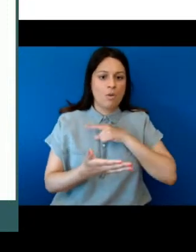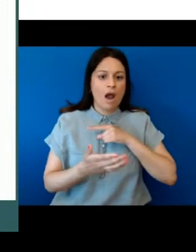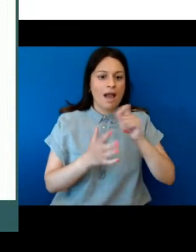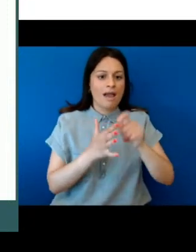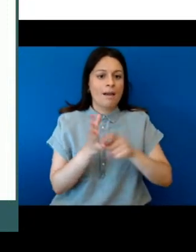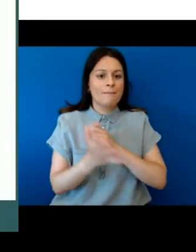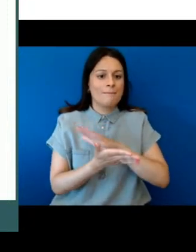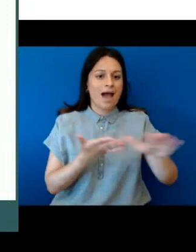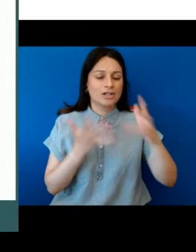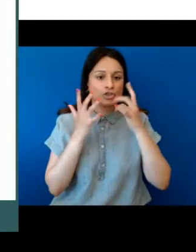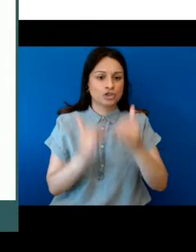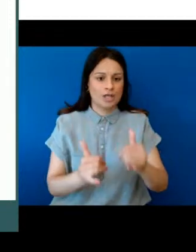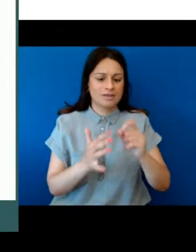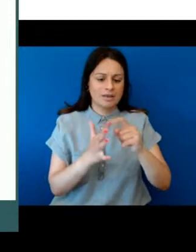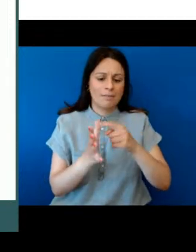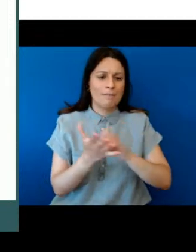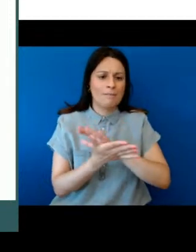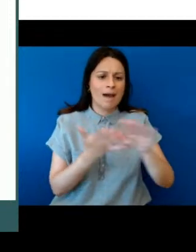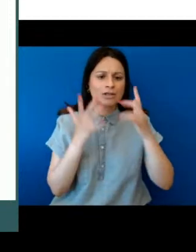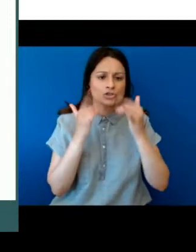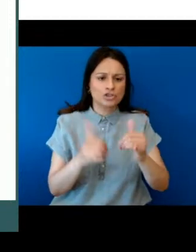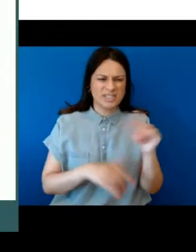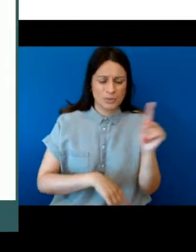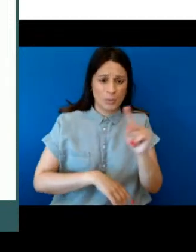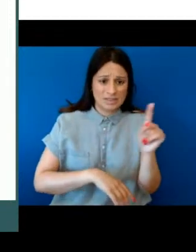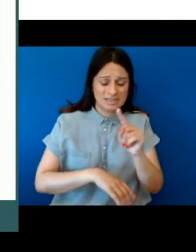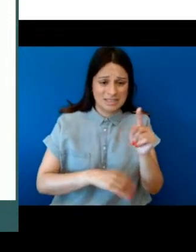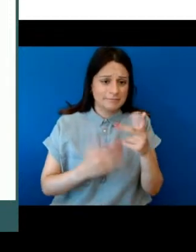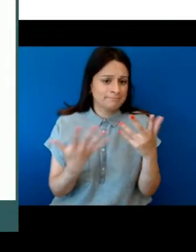Patch testing involves placing the